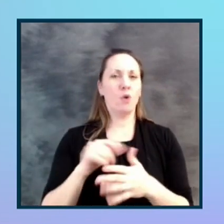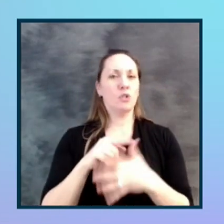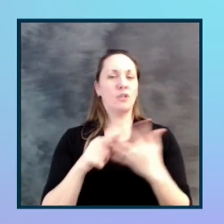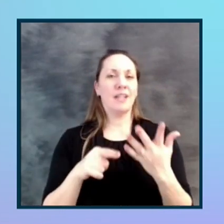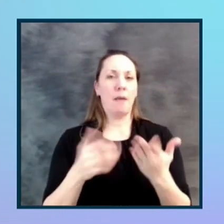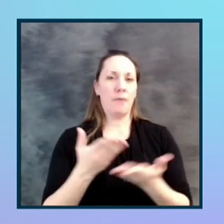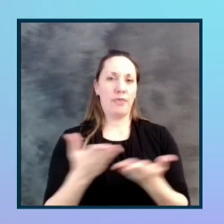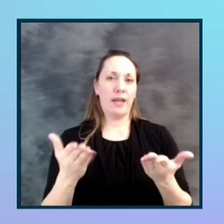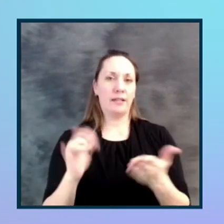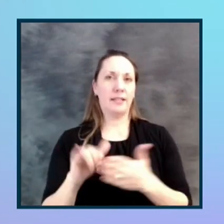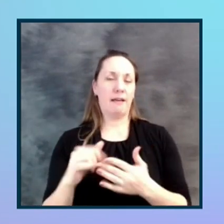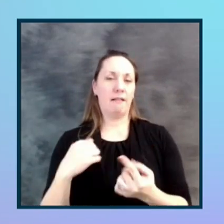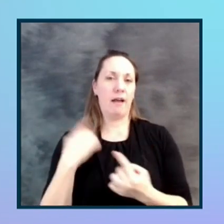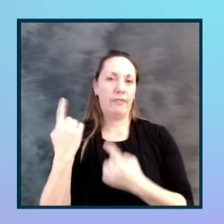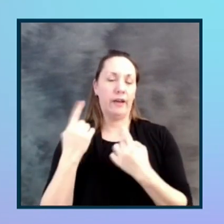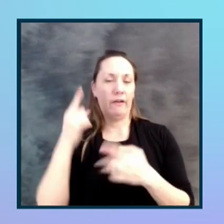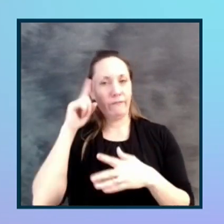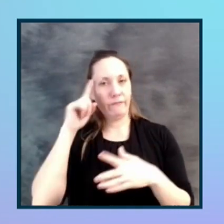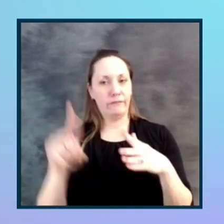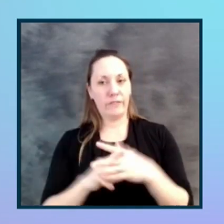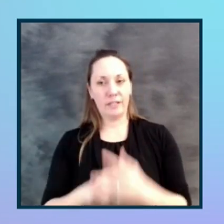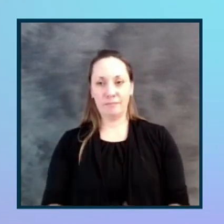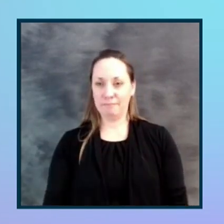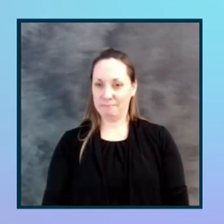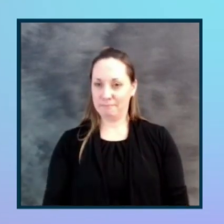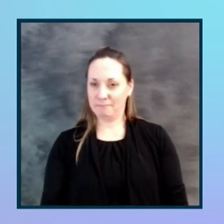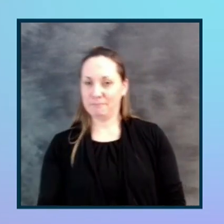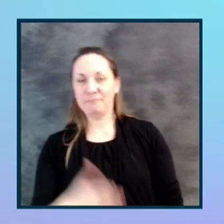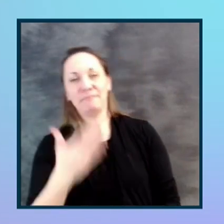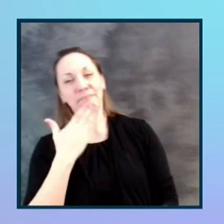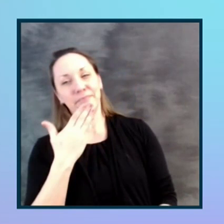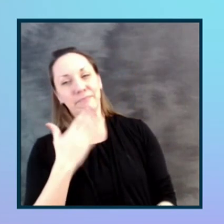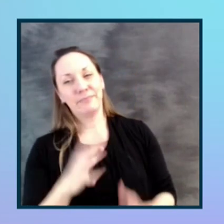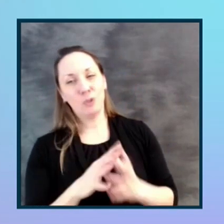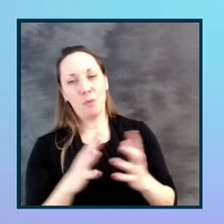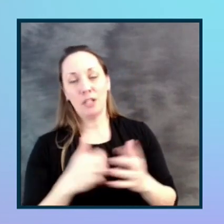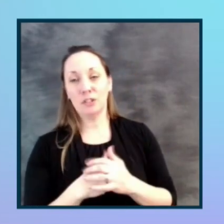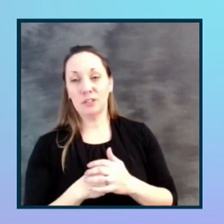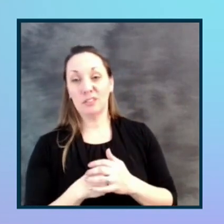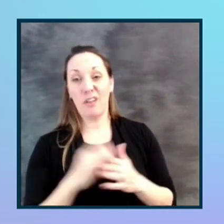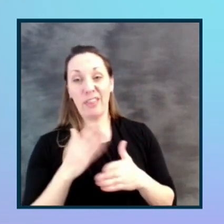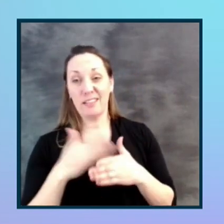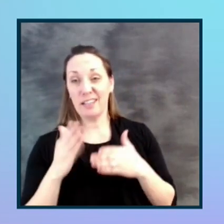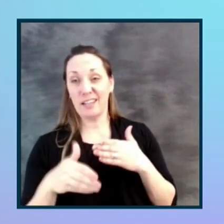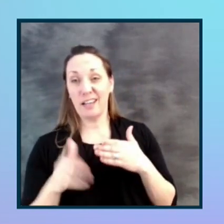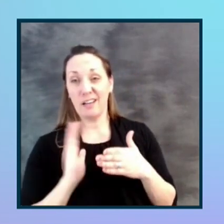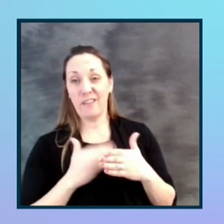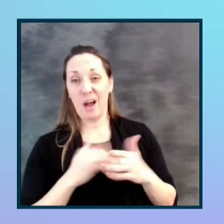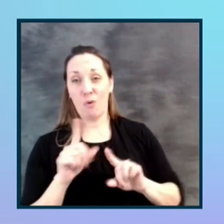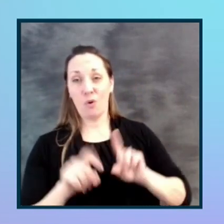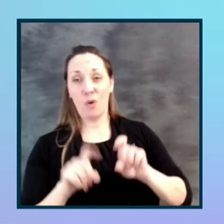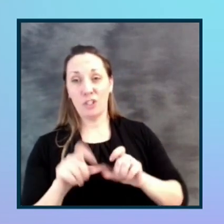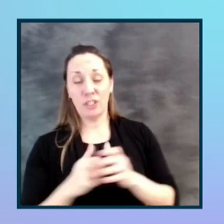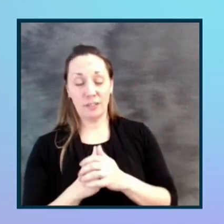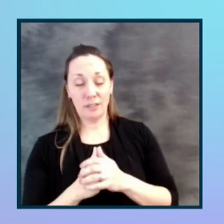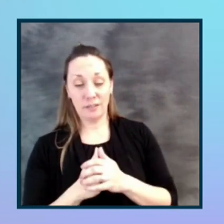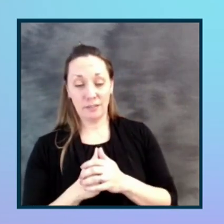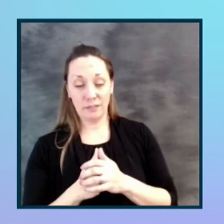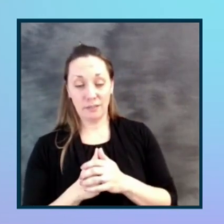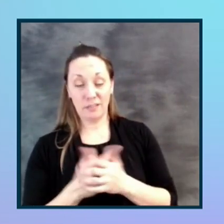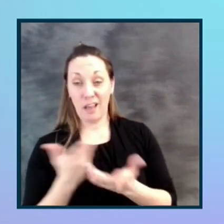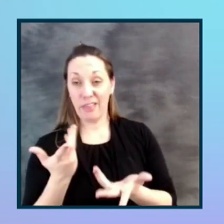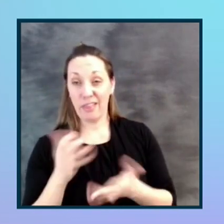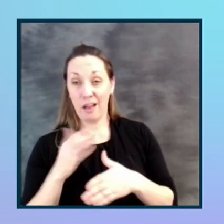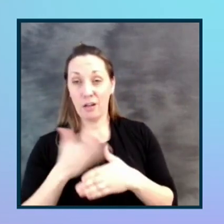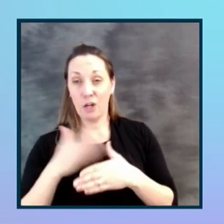mind. Perfect. Thank you. Thank you so much, Ramya. So that's the end of our questions, and that